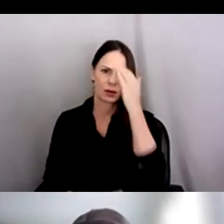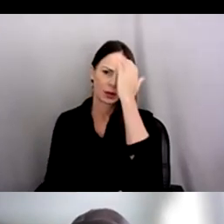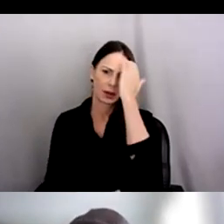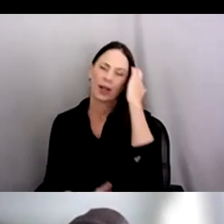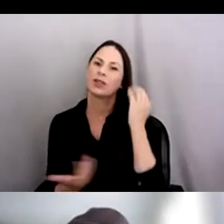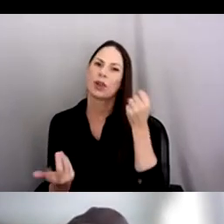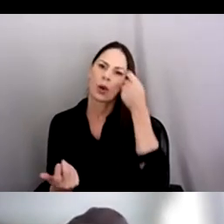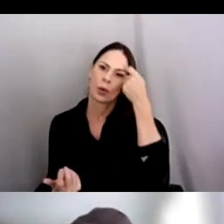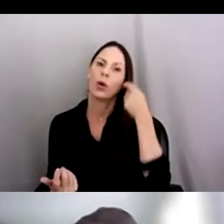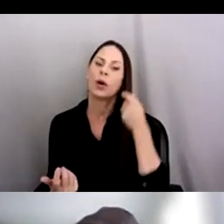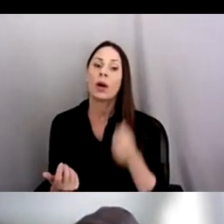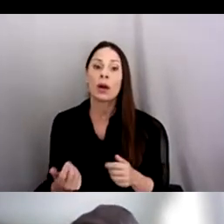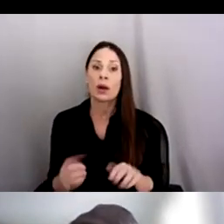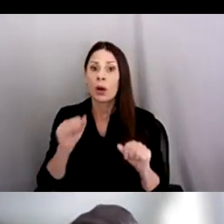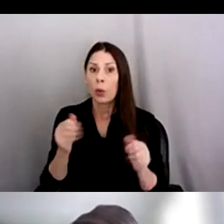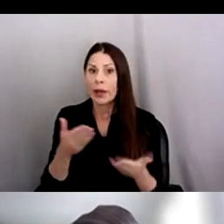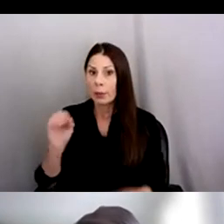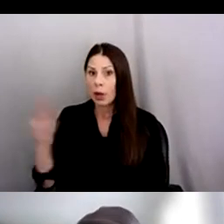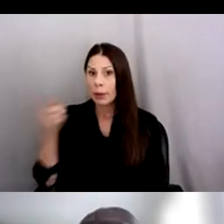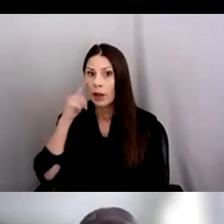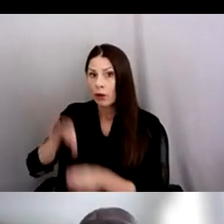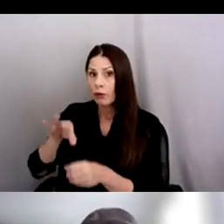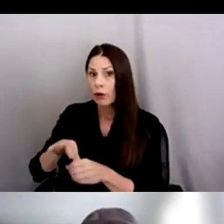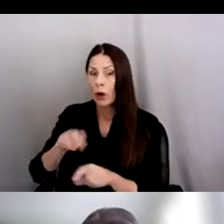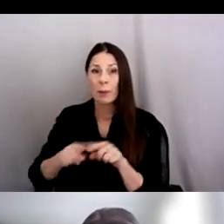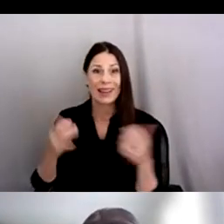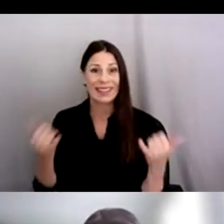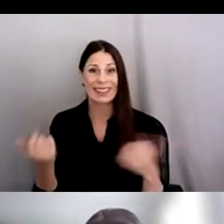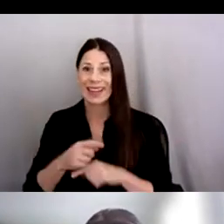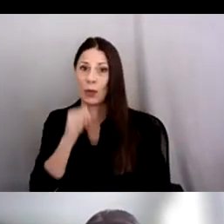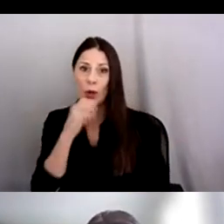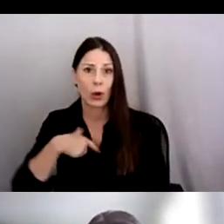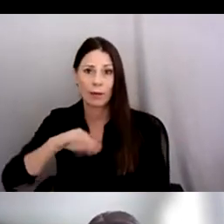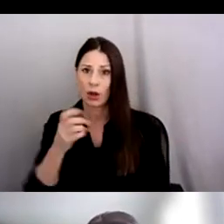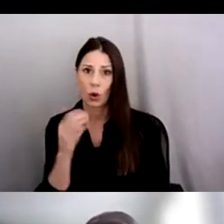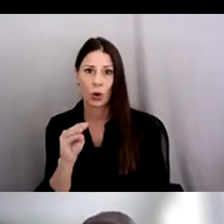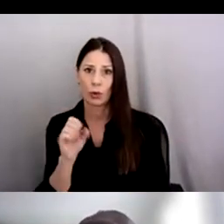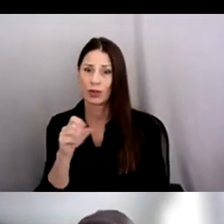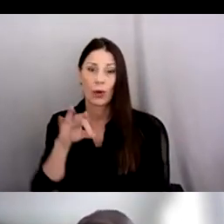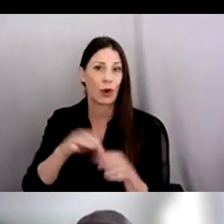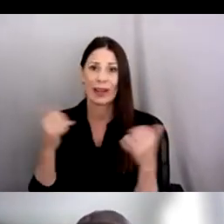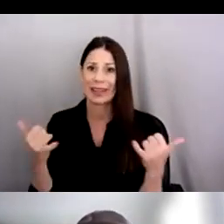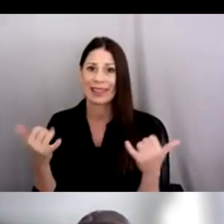So we can bring it back to a vote. We don't have a quorum here today, so voting today wouldn't be helpful.